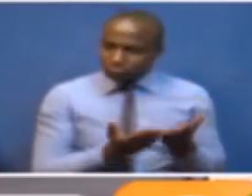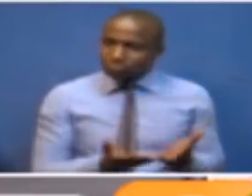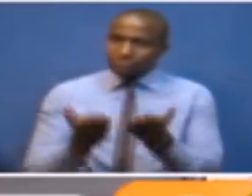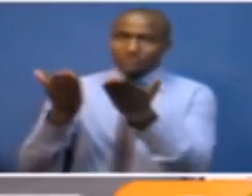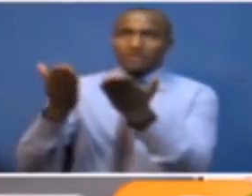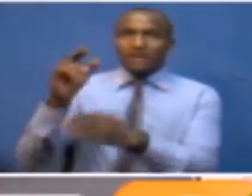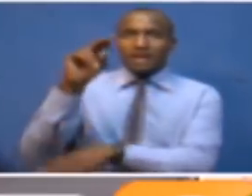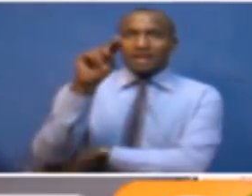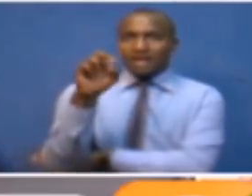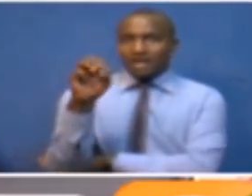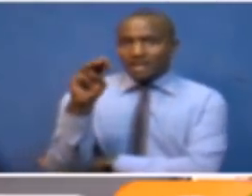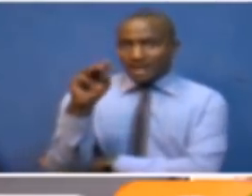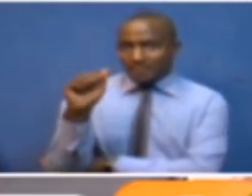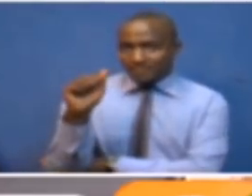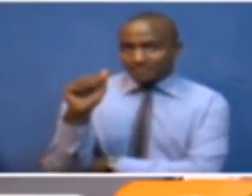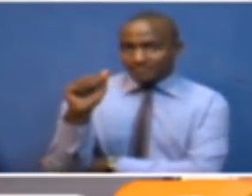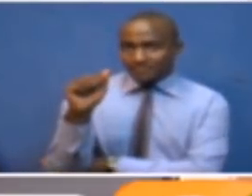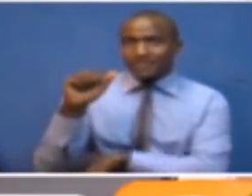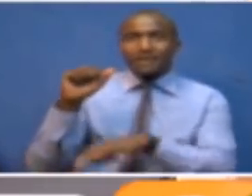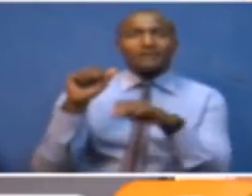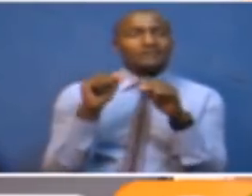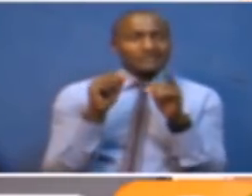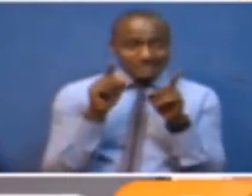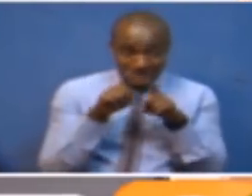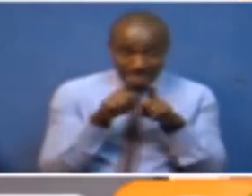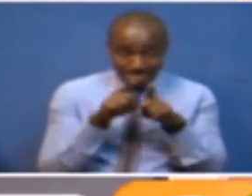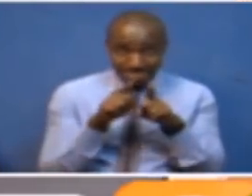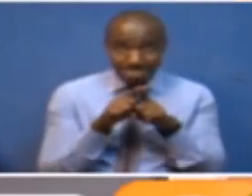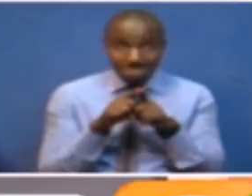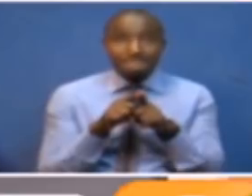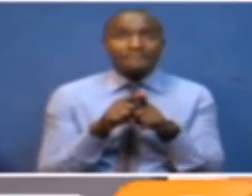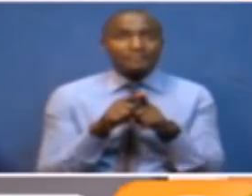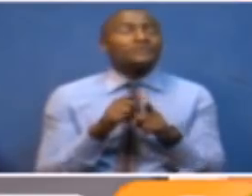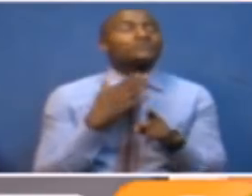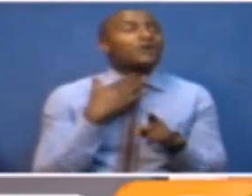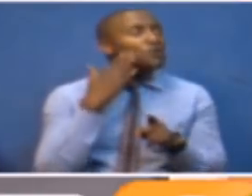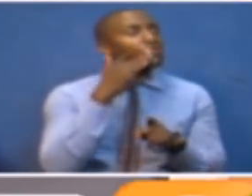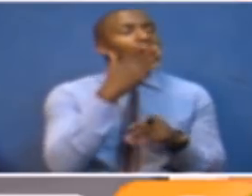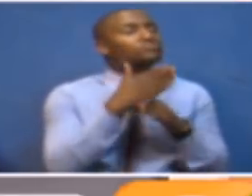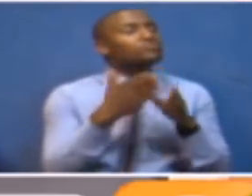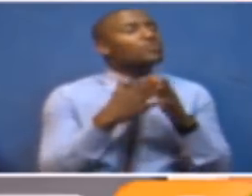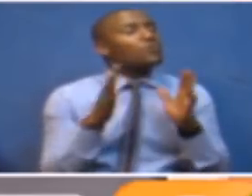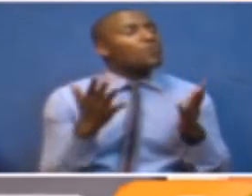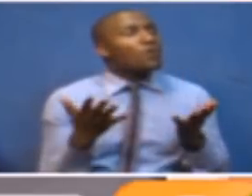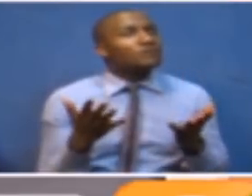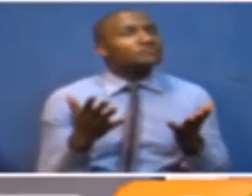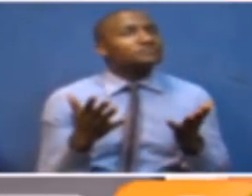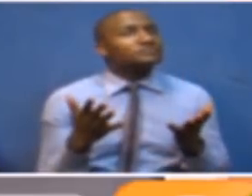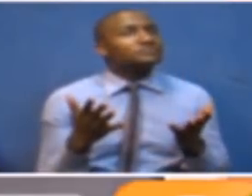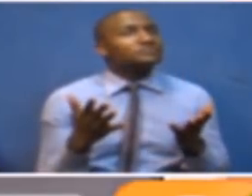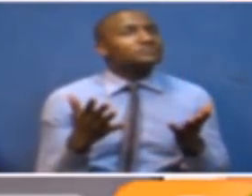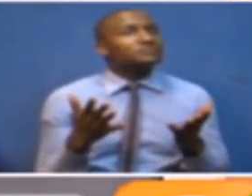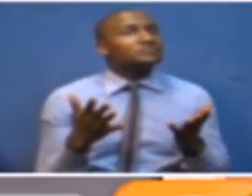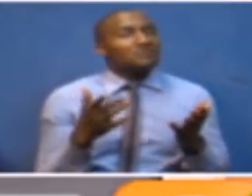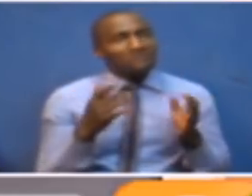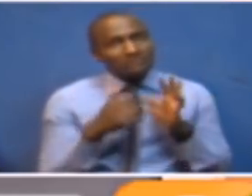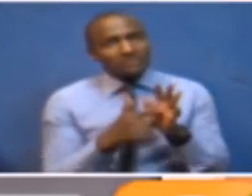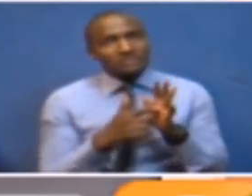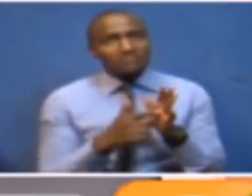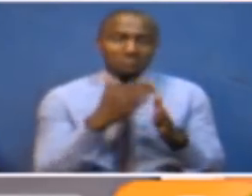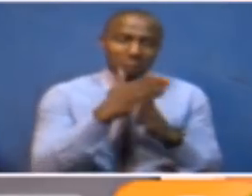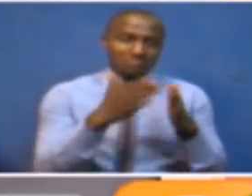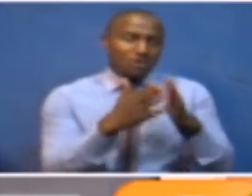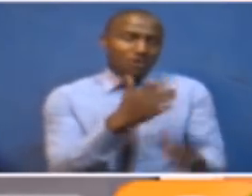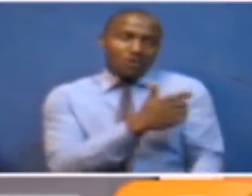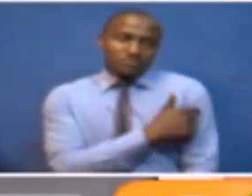The social impact is also very important depending on the type of development that you've got. For example, you're building a hospital